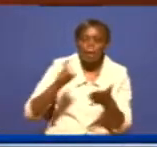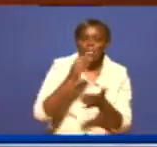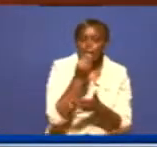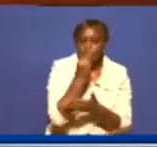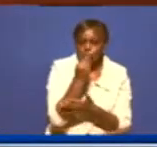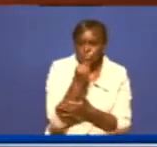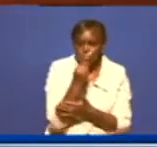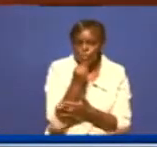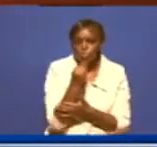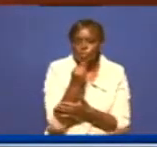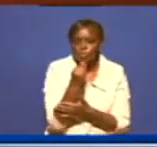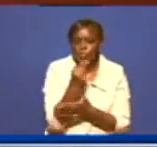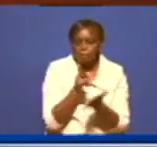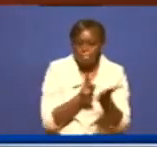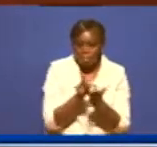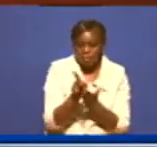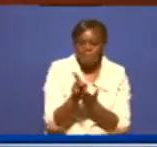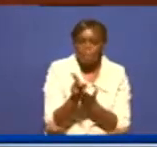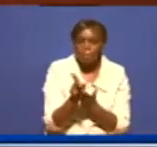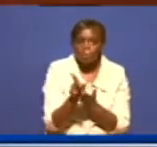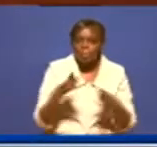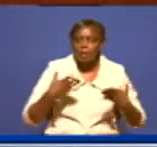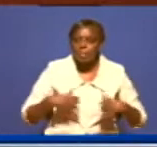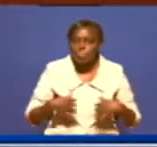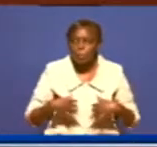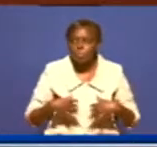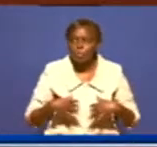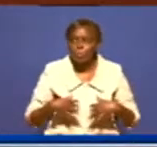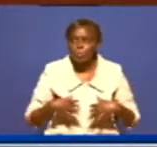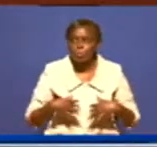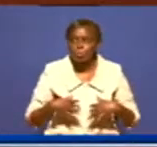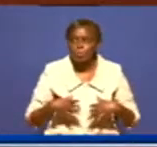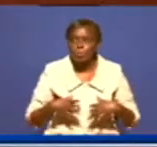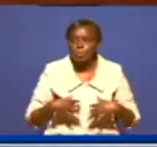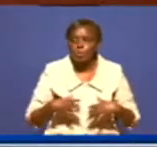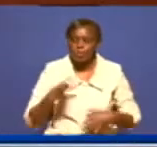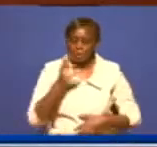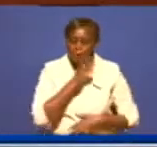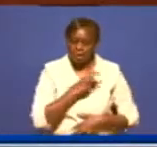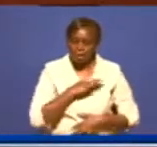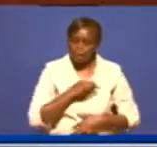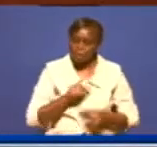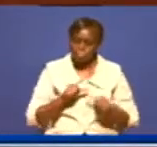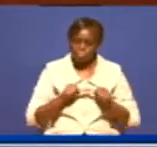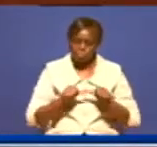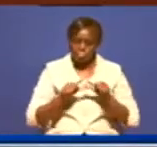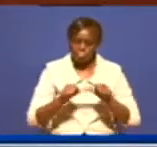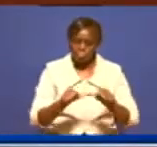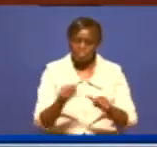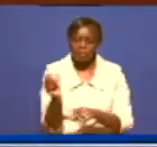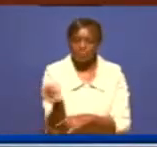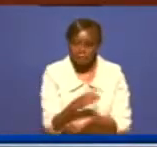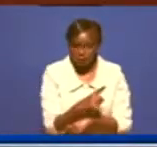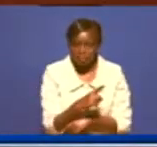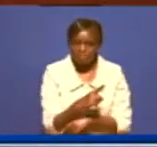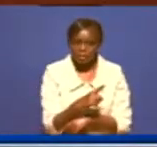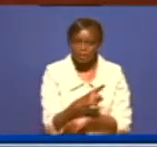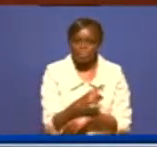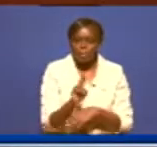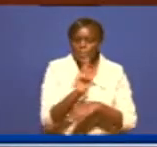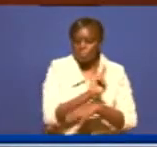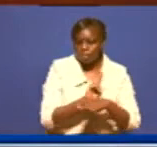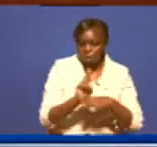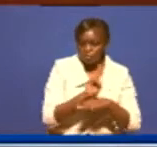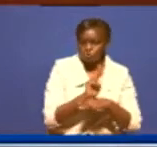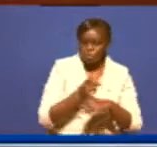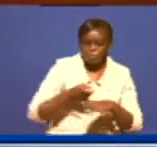prices, is that people, the income will remain constant, be it salary, but the expenses will keep going